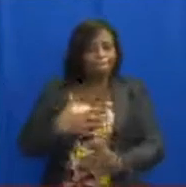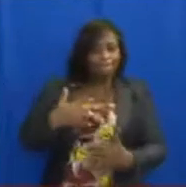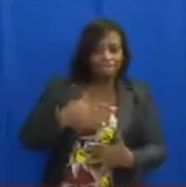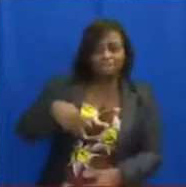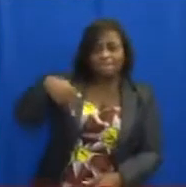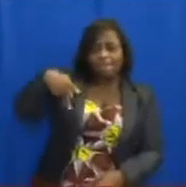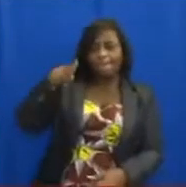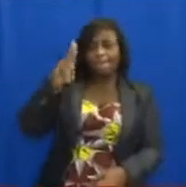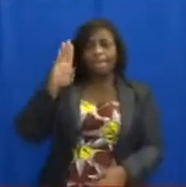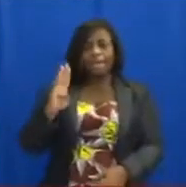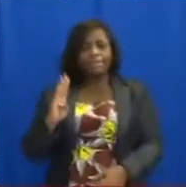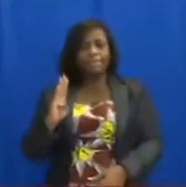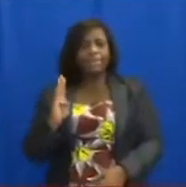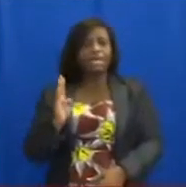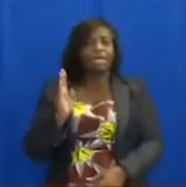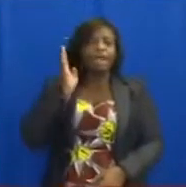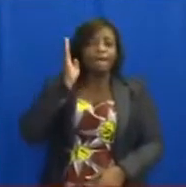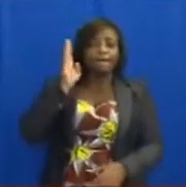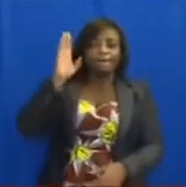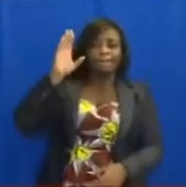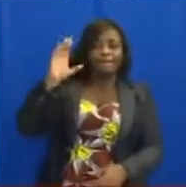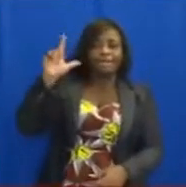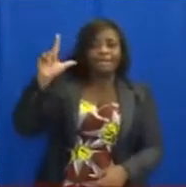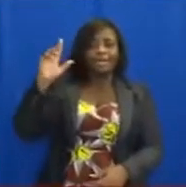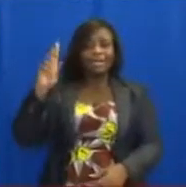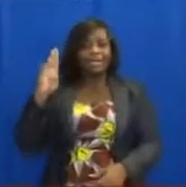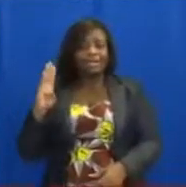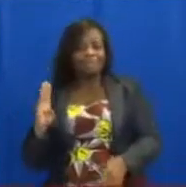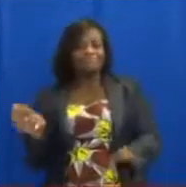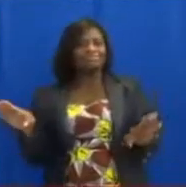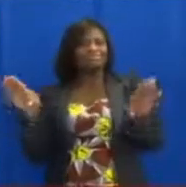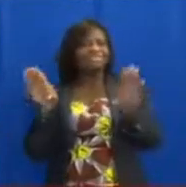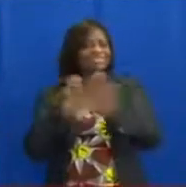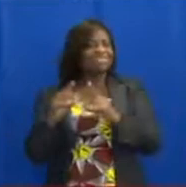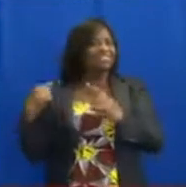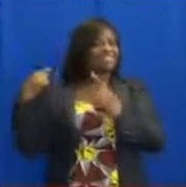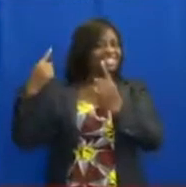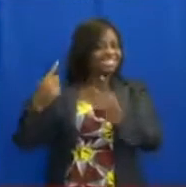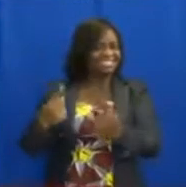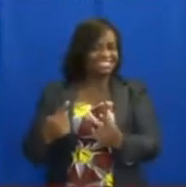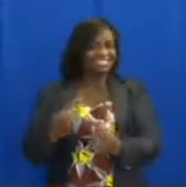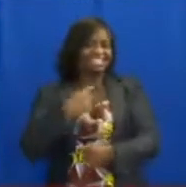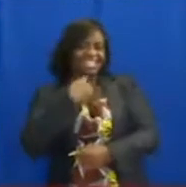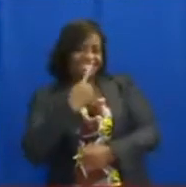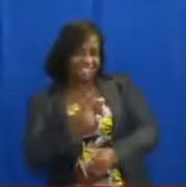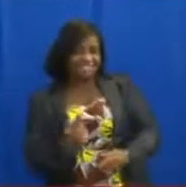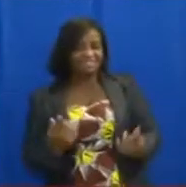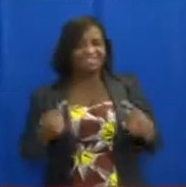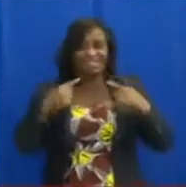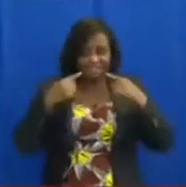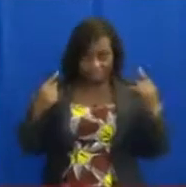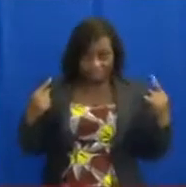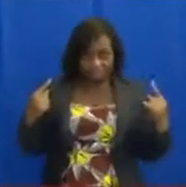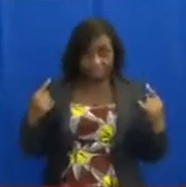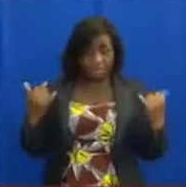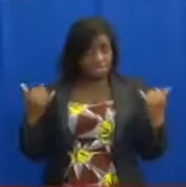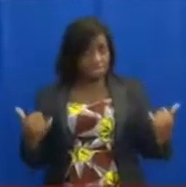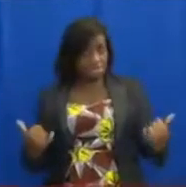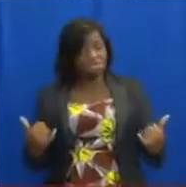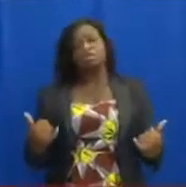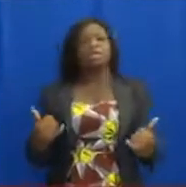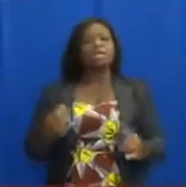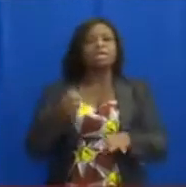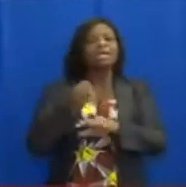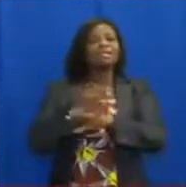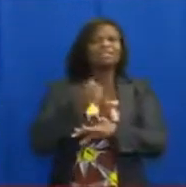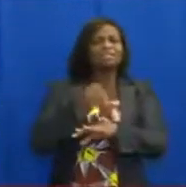beaches, pubs, cinemas, and nightclubs were to be closed until further notice. The task force